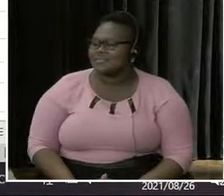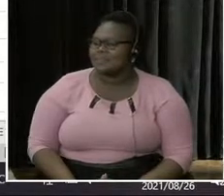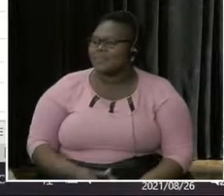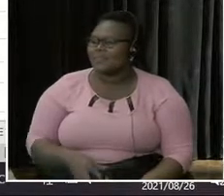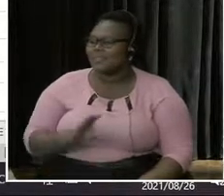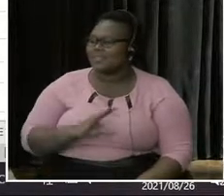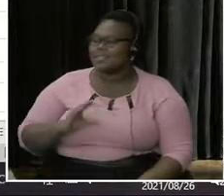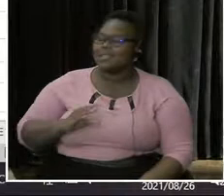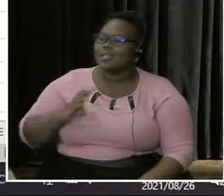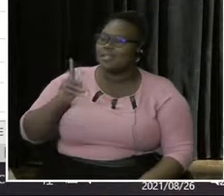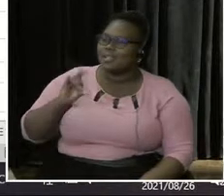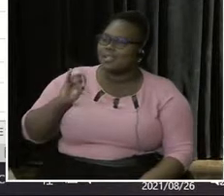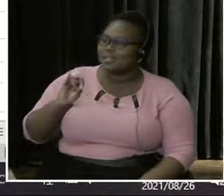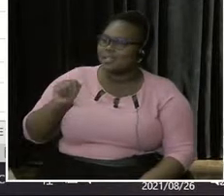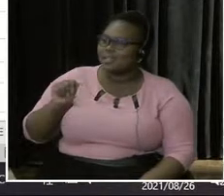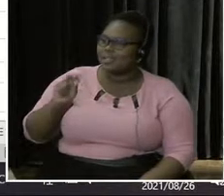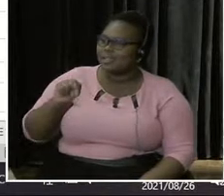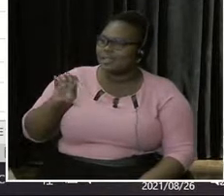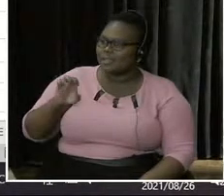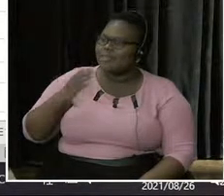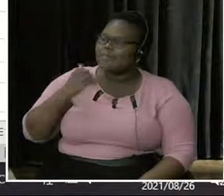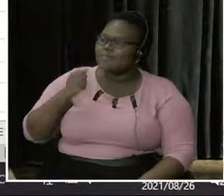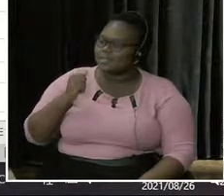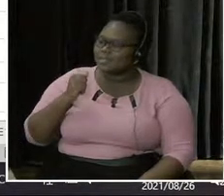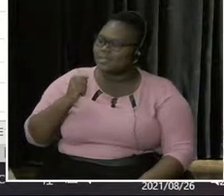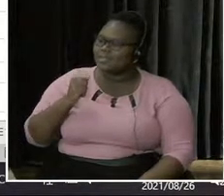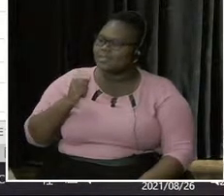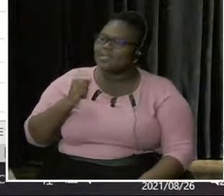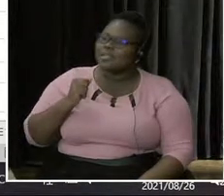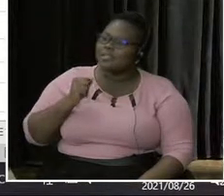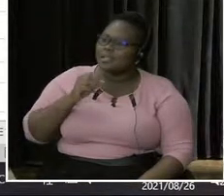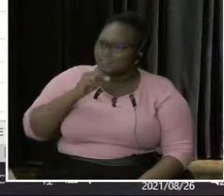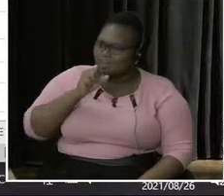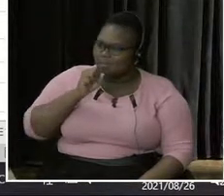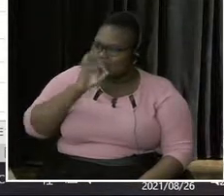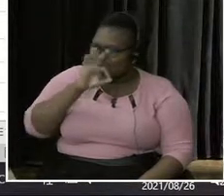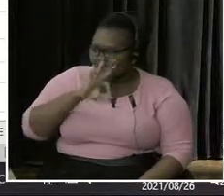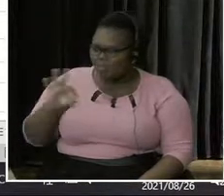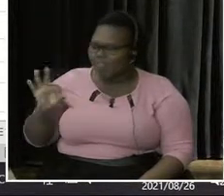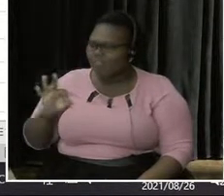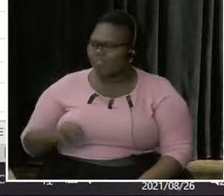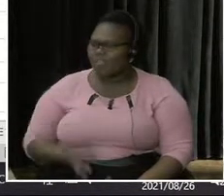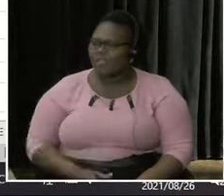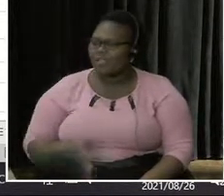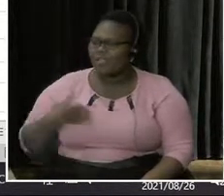Councillor Diane, please mute. We don't want to hear indaba zakho.